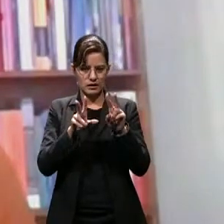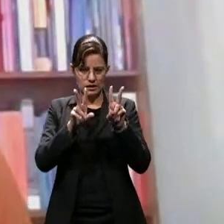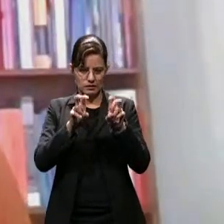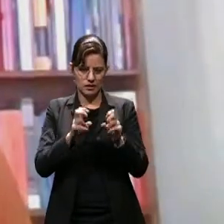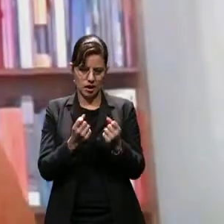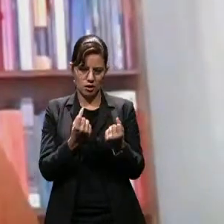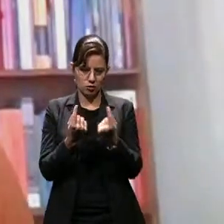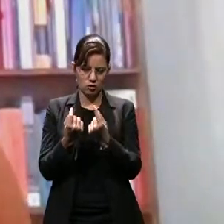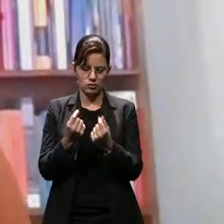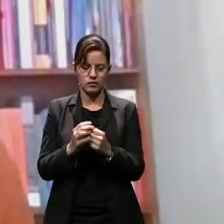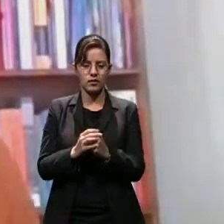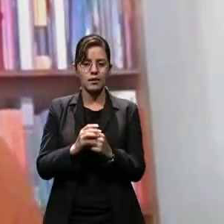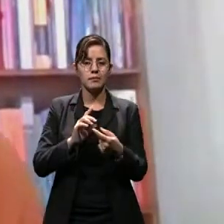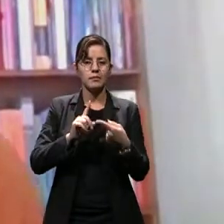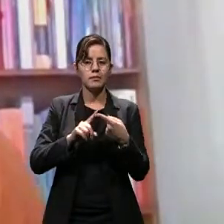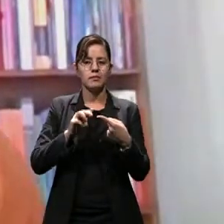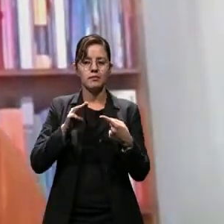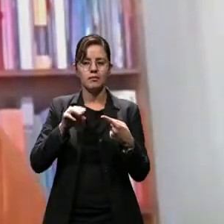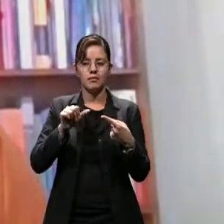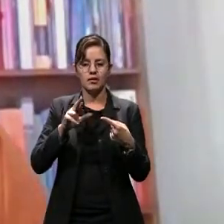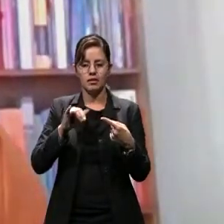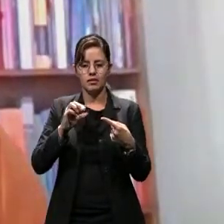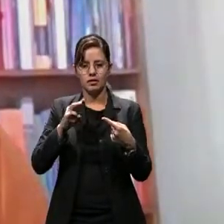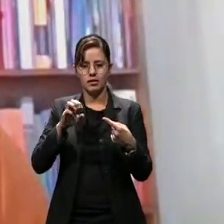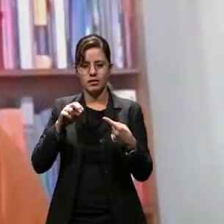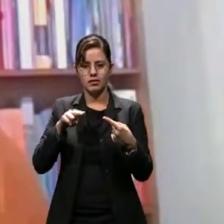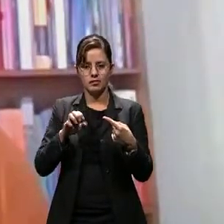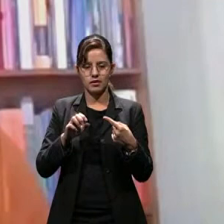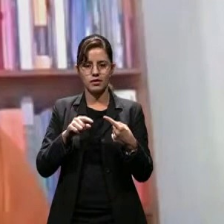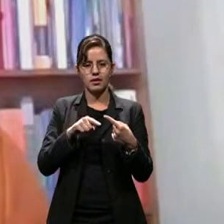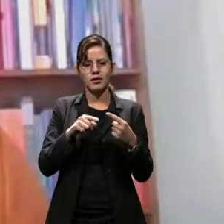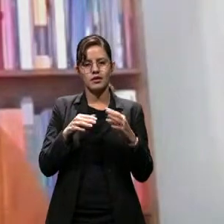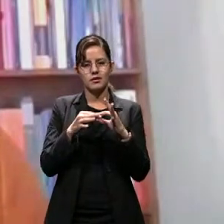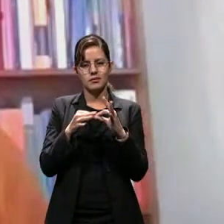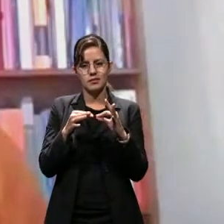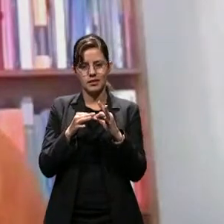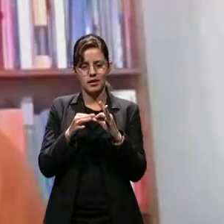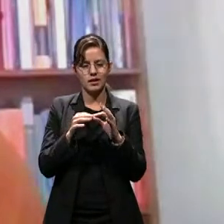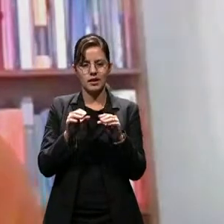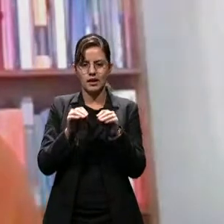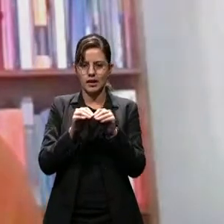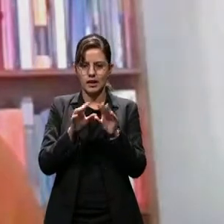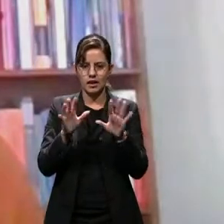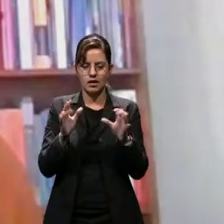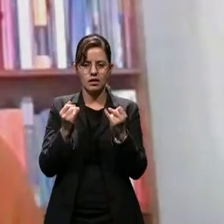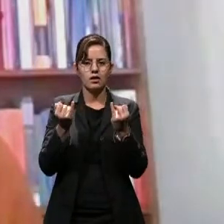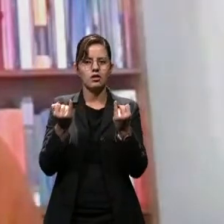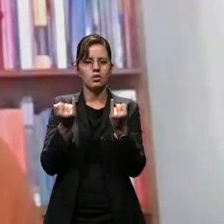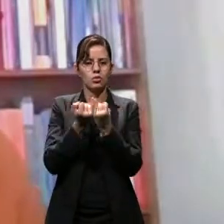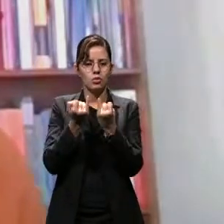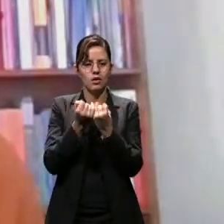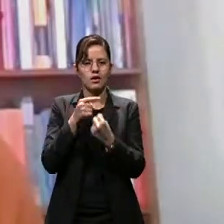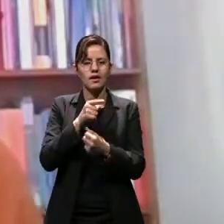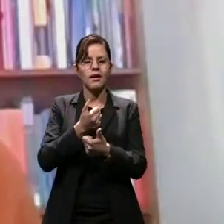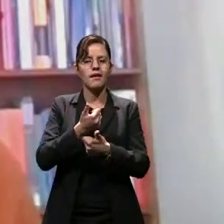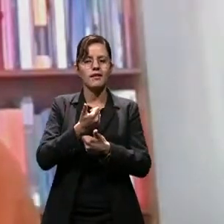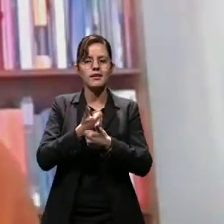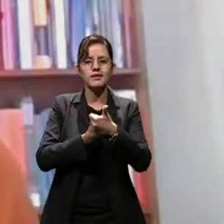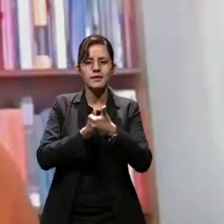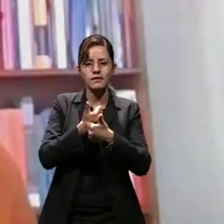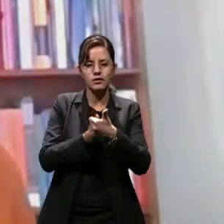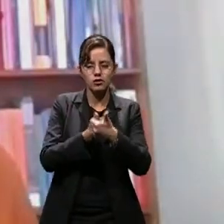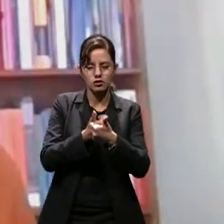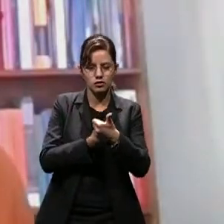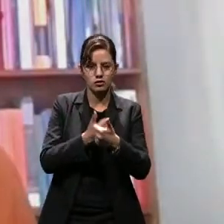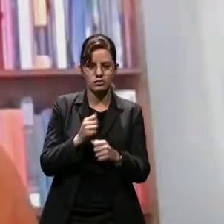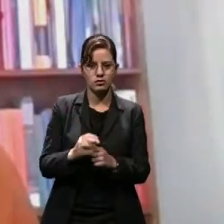Mari Carmen has expressed with full clarity and regarding